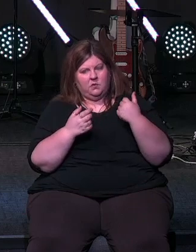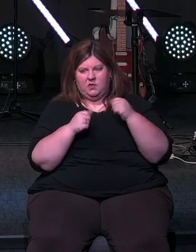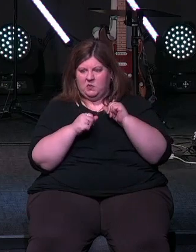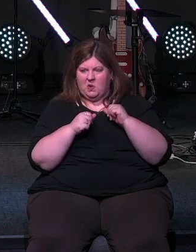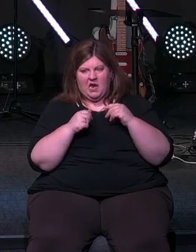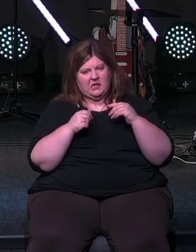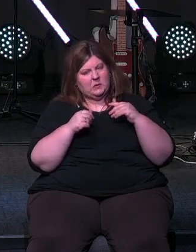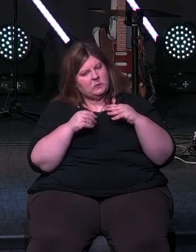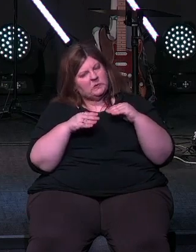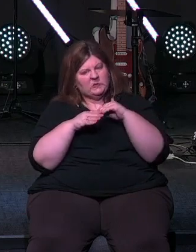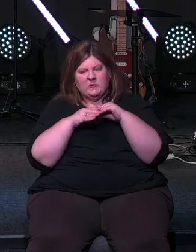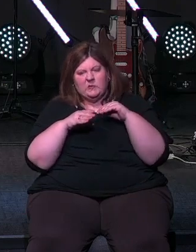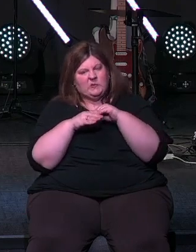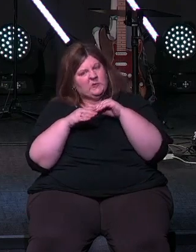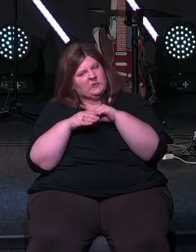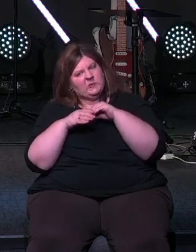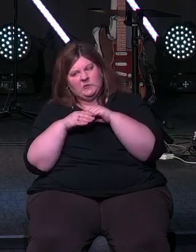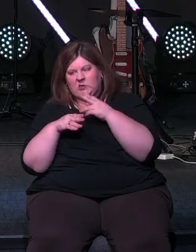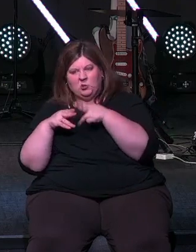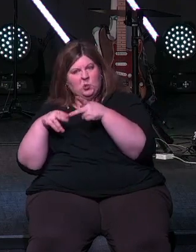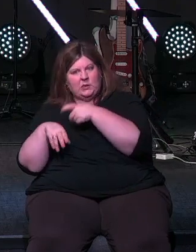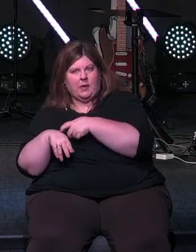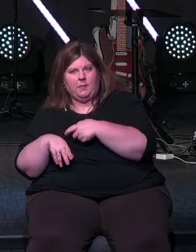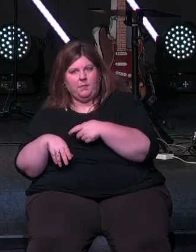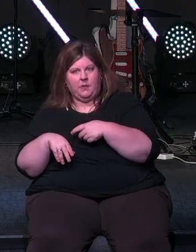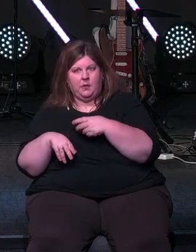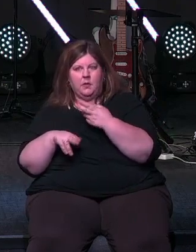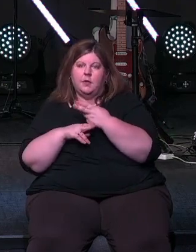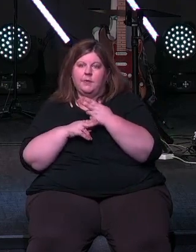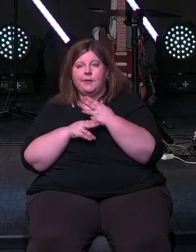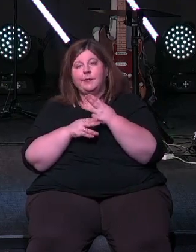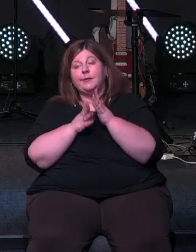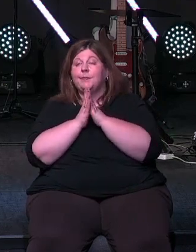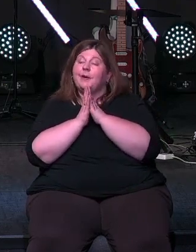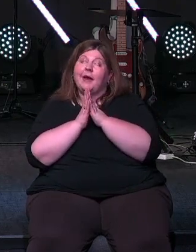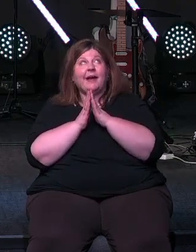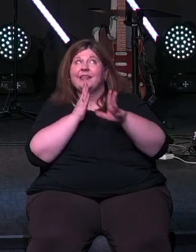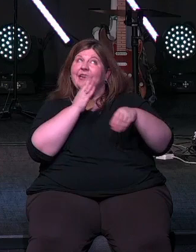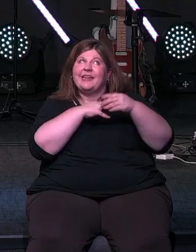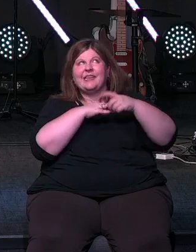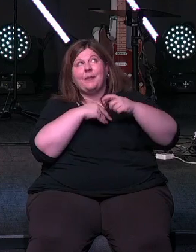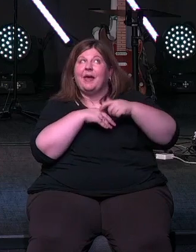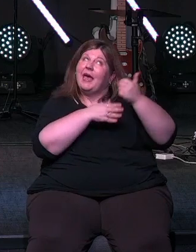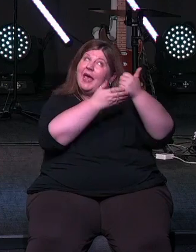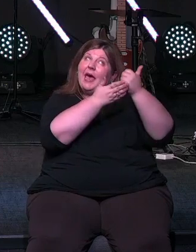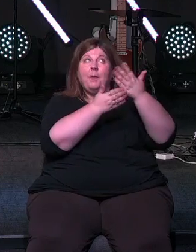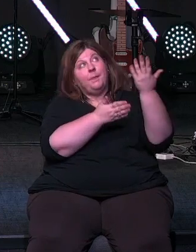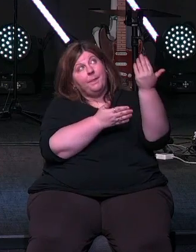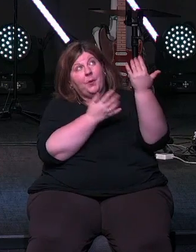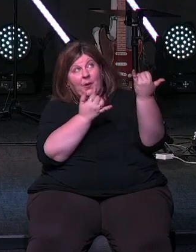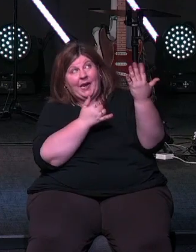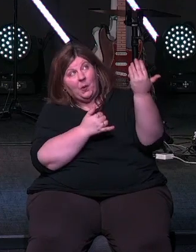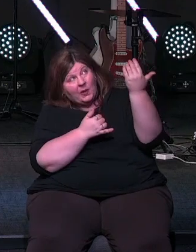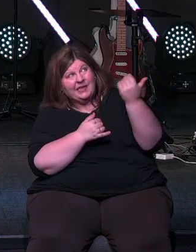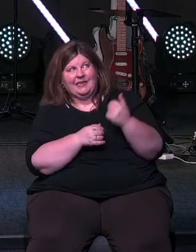very short amount of time, and we use prayer as an add-in, and we say, God, I need help. Can you come in right now, please?